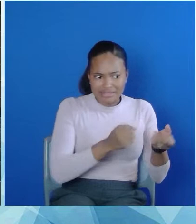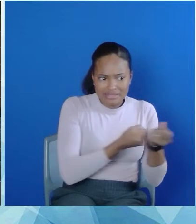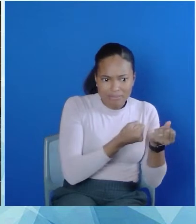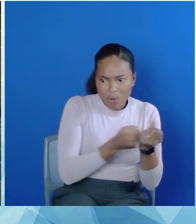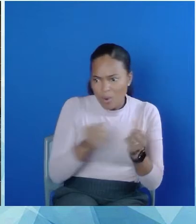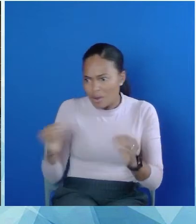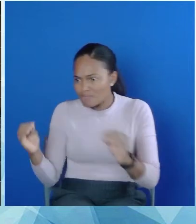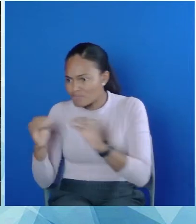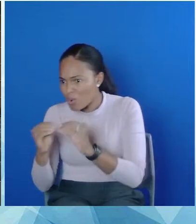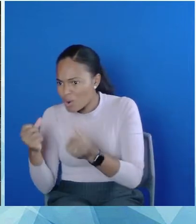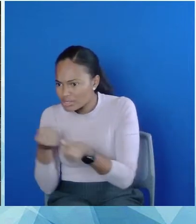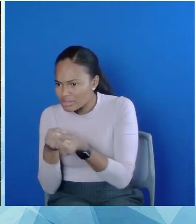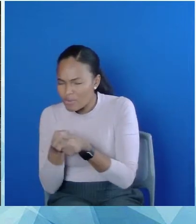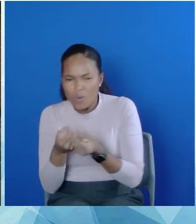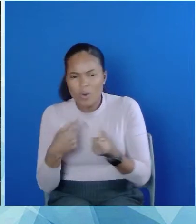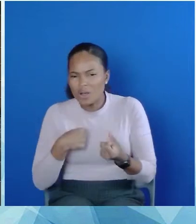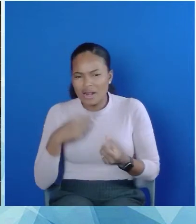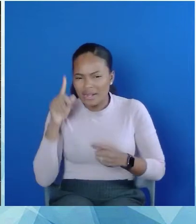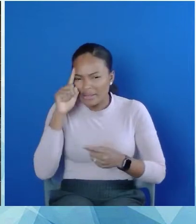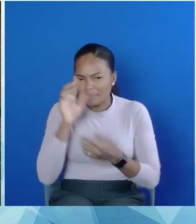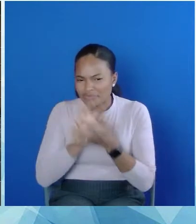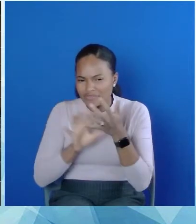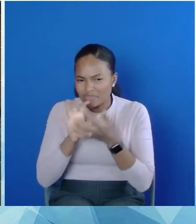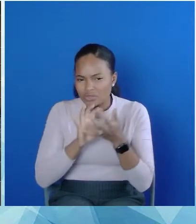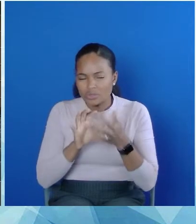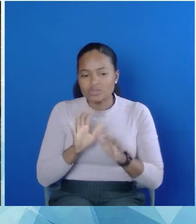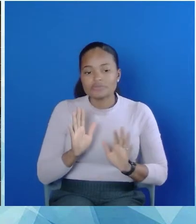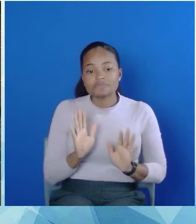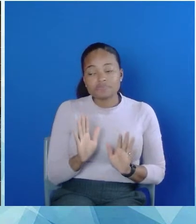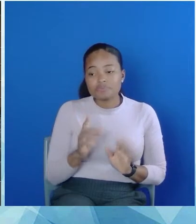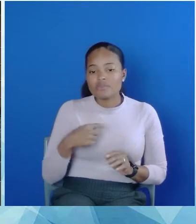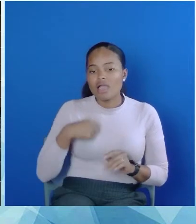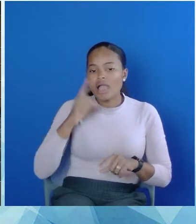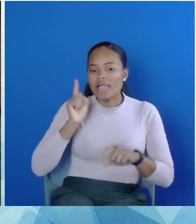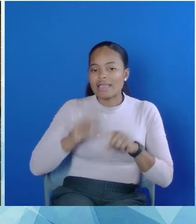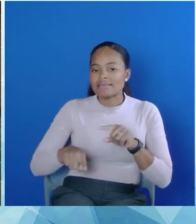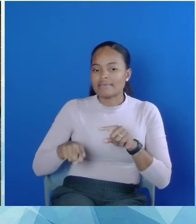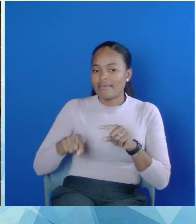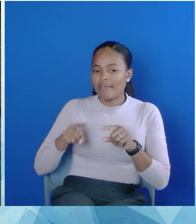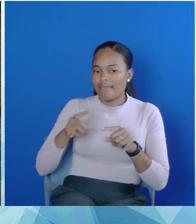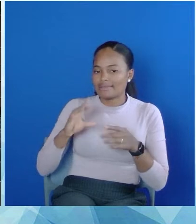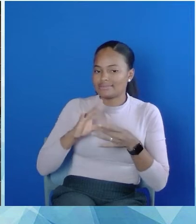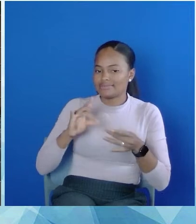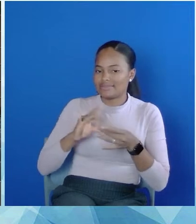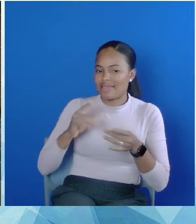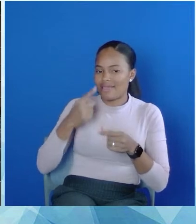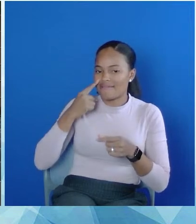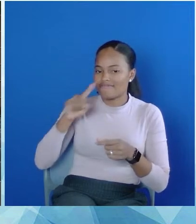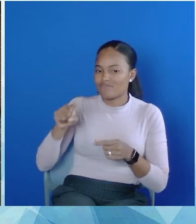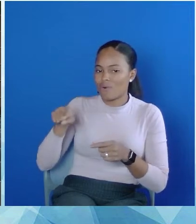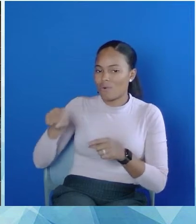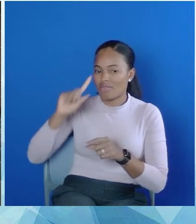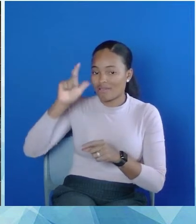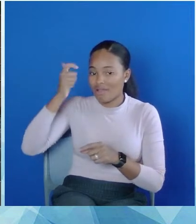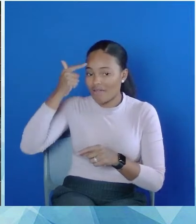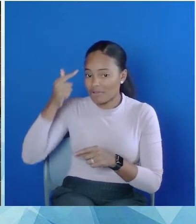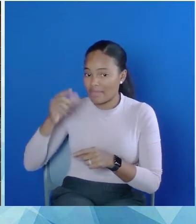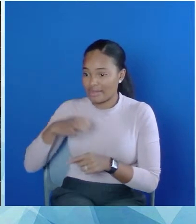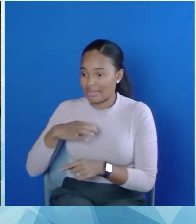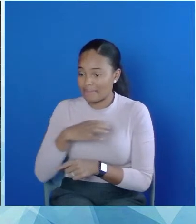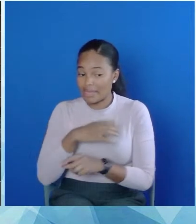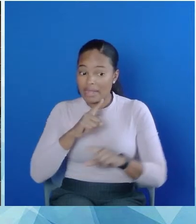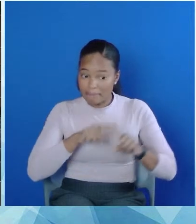I cannot speak specifically to the Government Committee, but I can speak to the Education Committee because